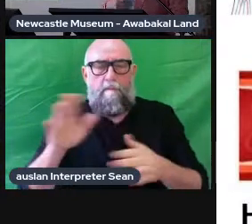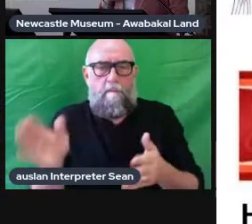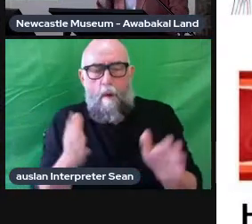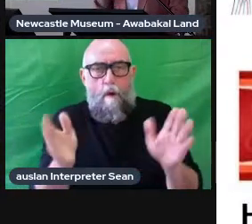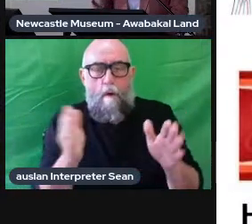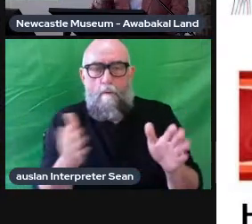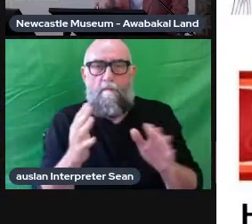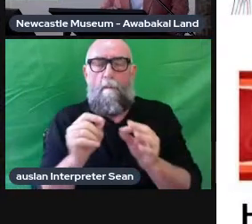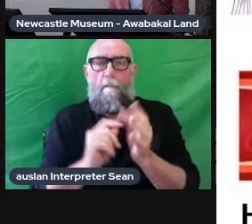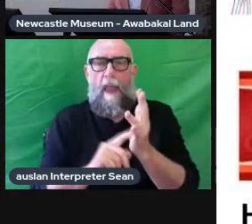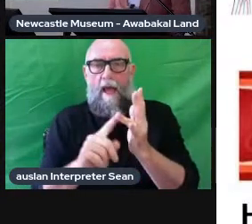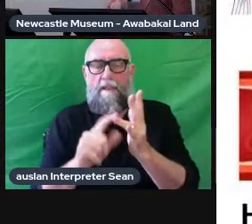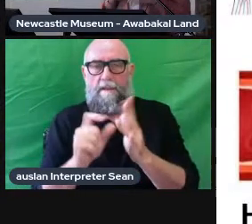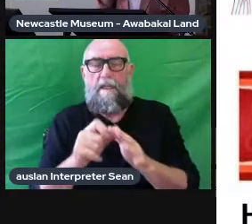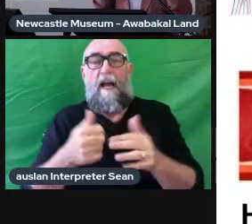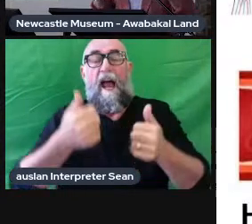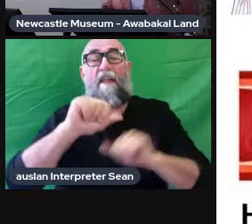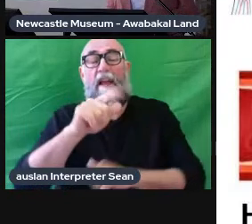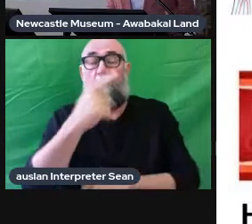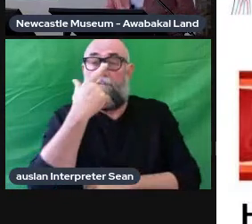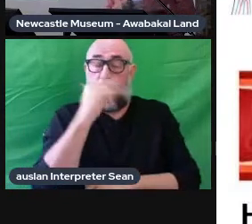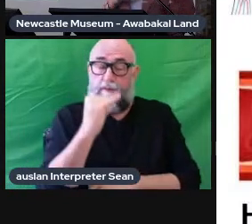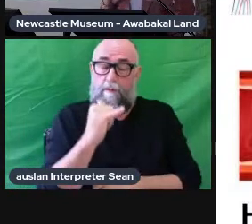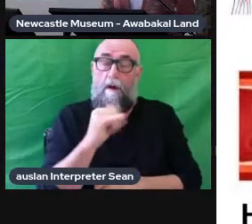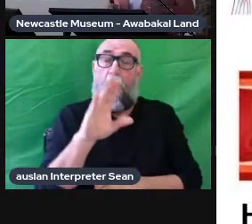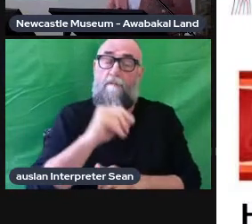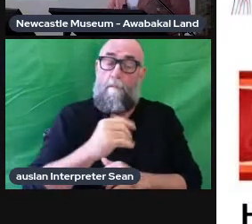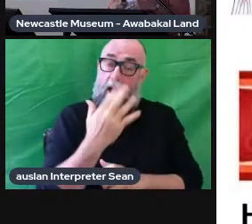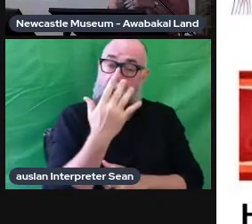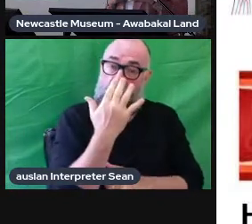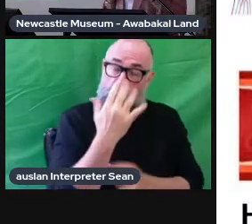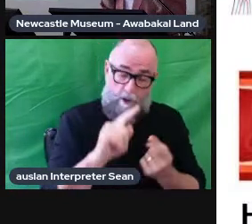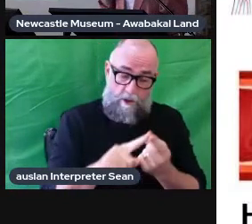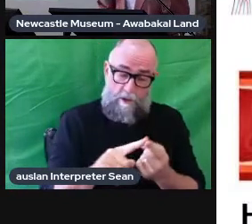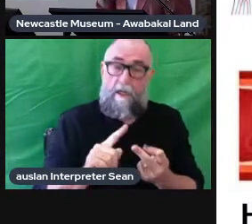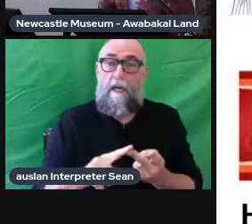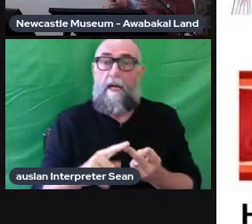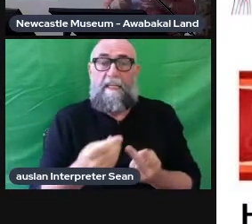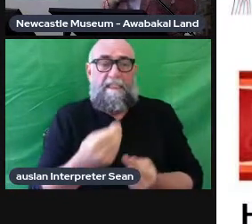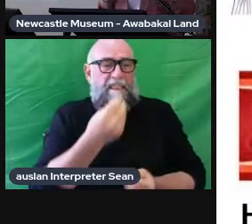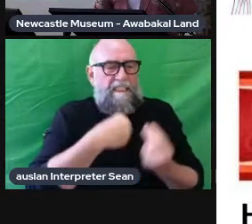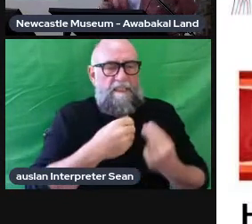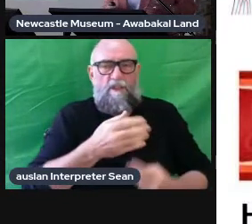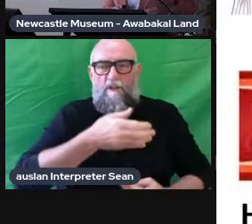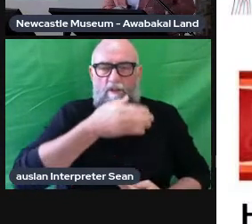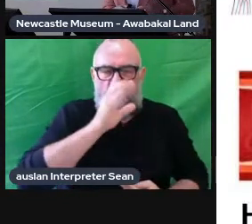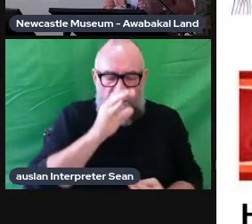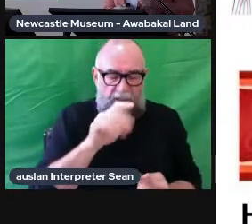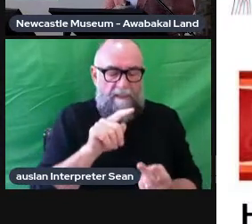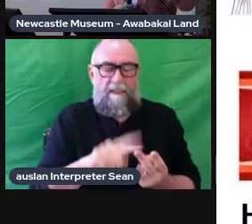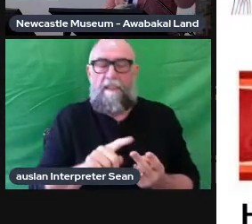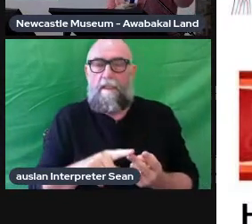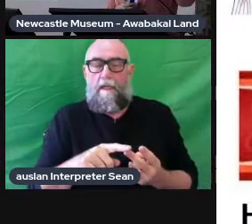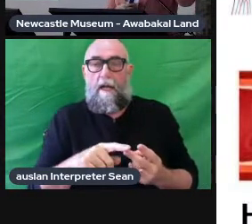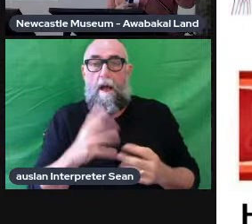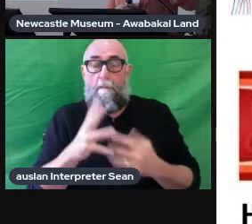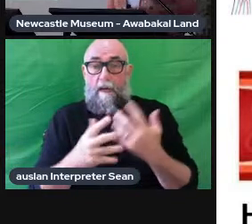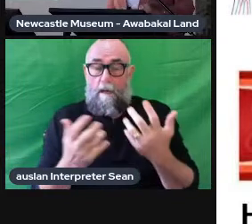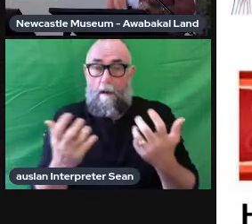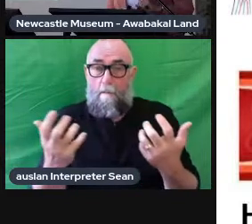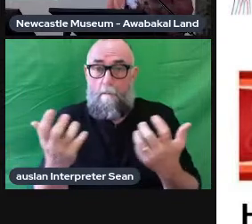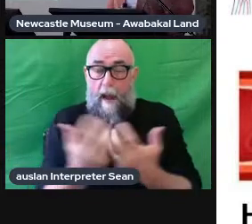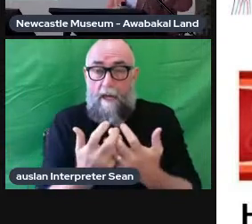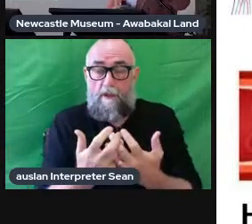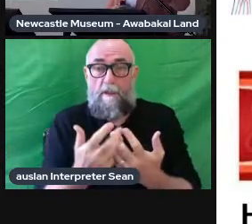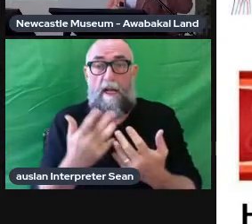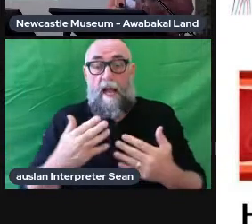through aging, through lifestyle factors and sometimes other health conditions, that doesn't always work out, and there can be damage